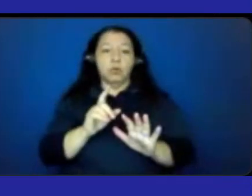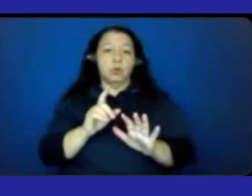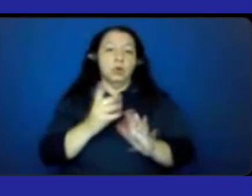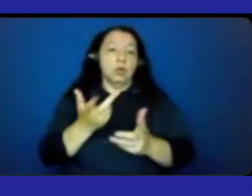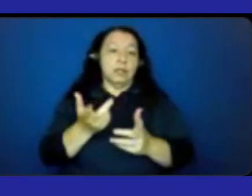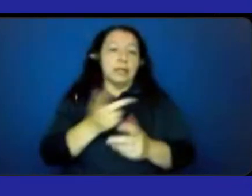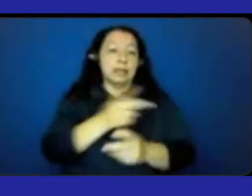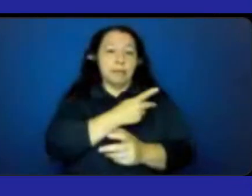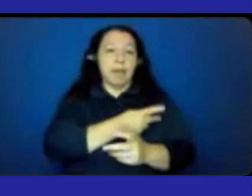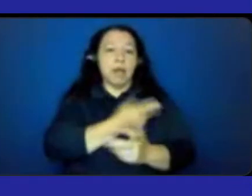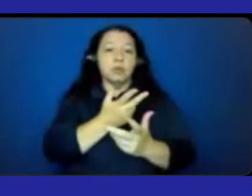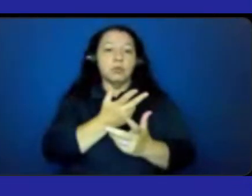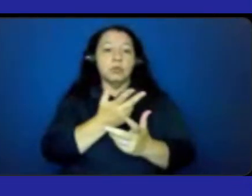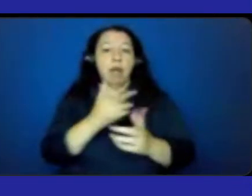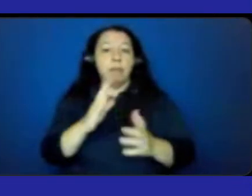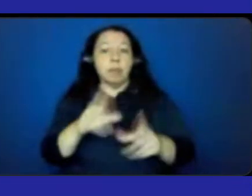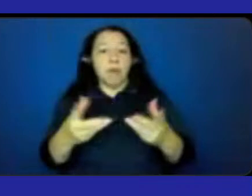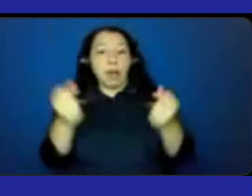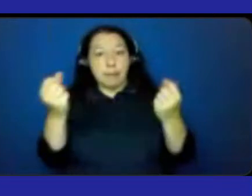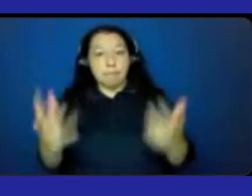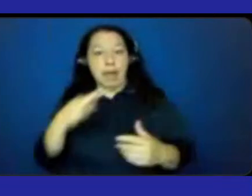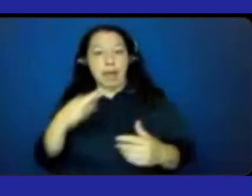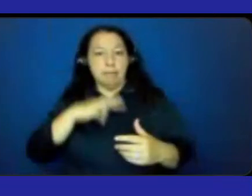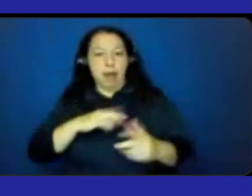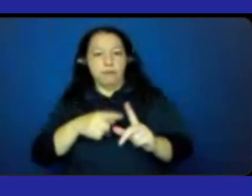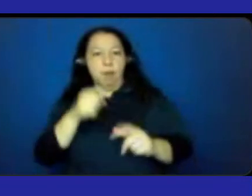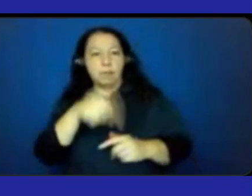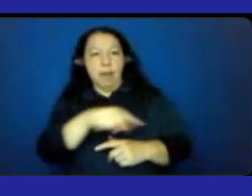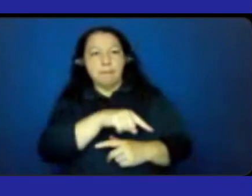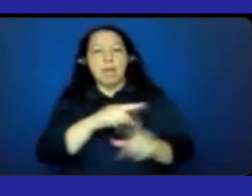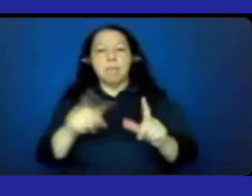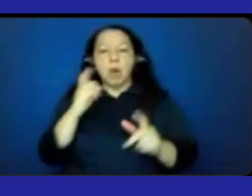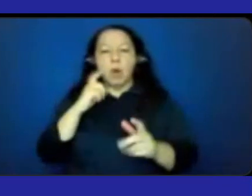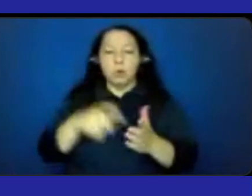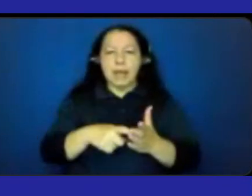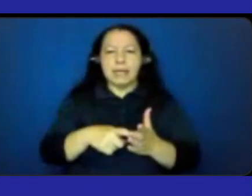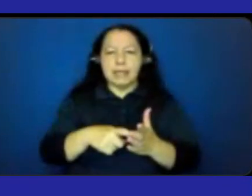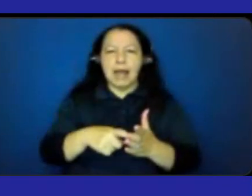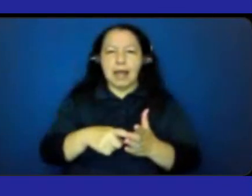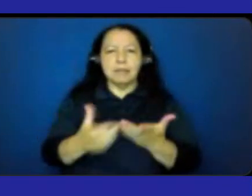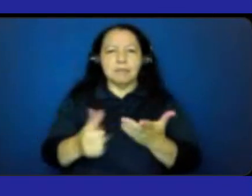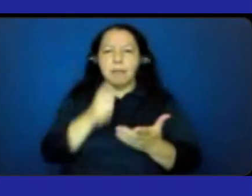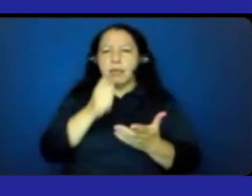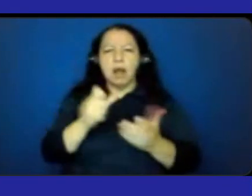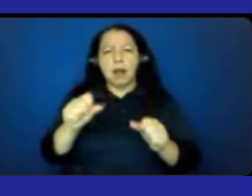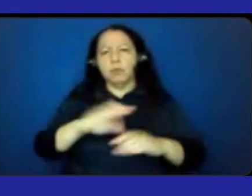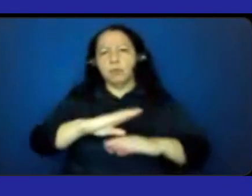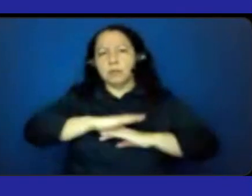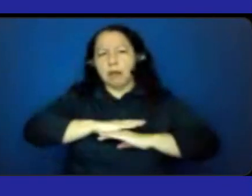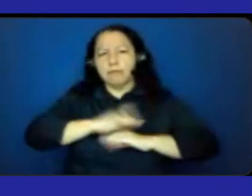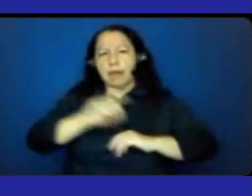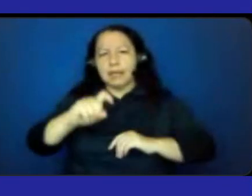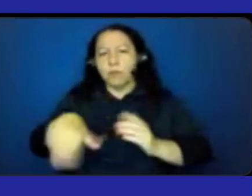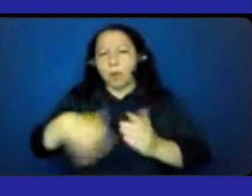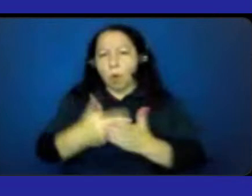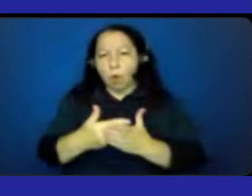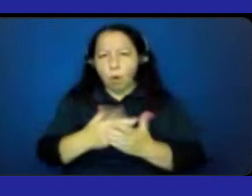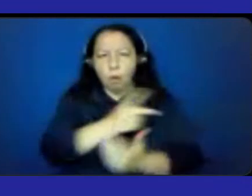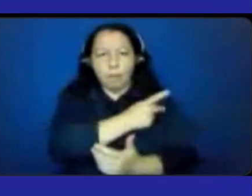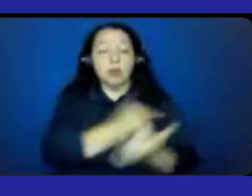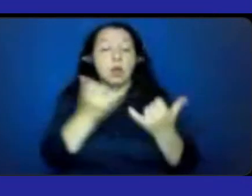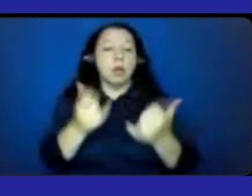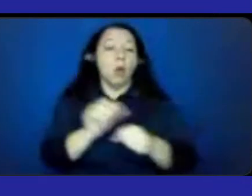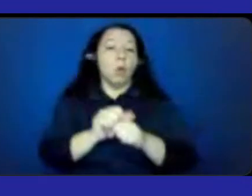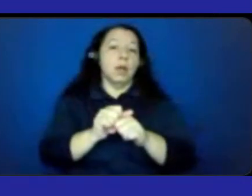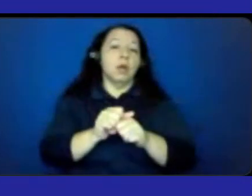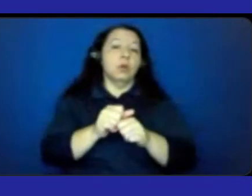of flexibility and convenience, but recognize that they may not meet the needs of all patients. And we are now working to implement a hybrid model